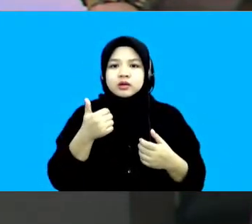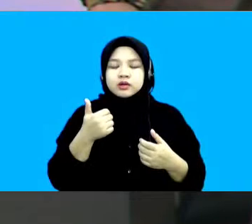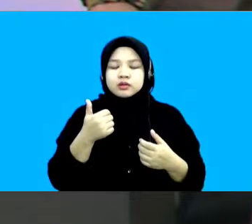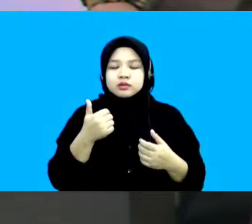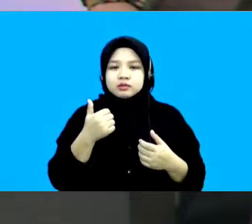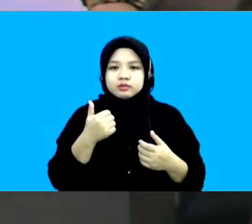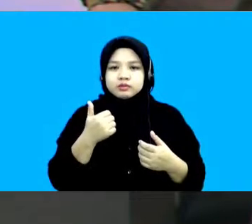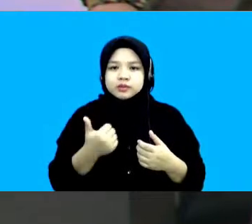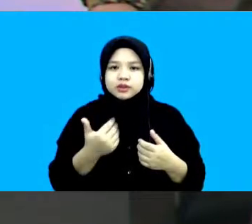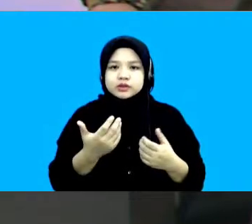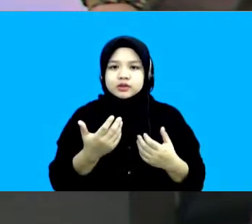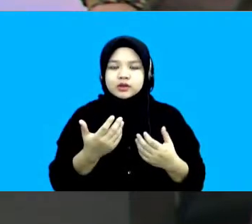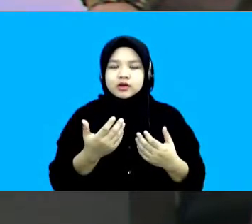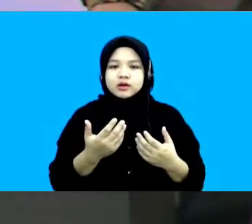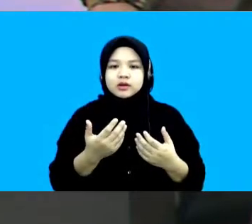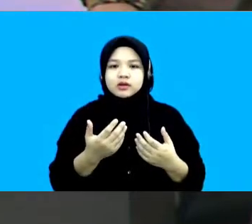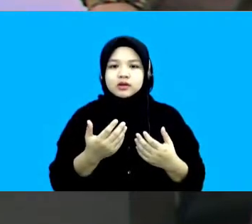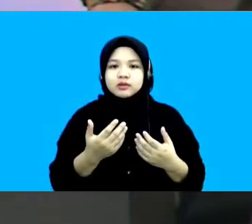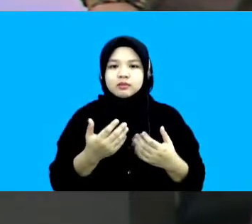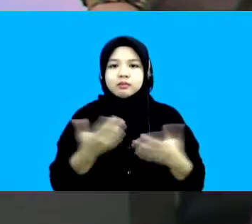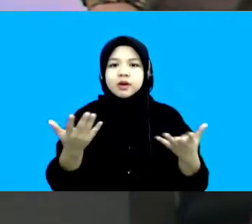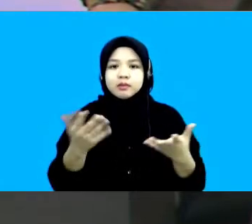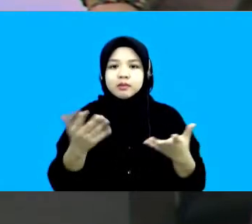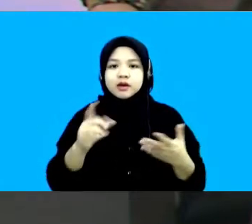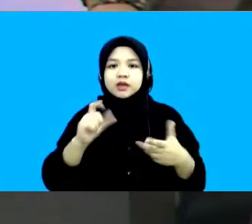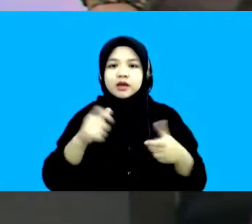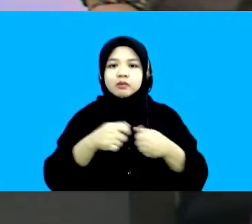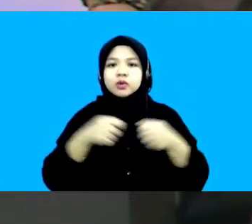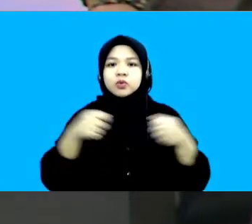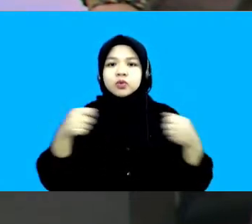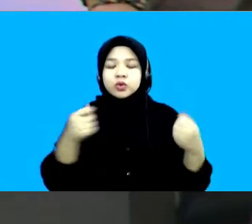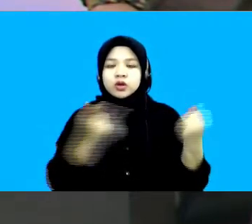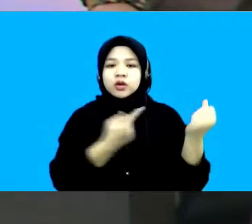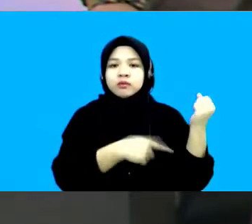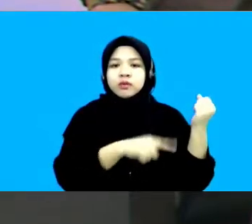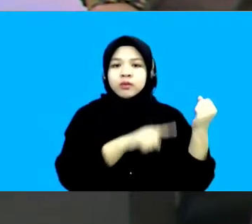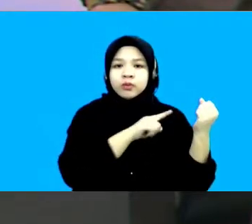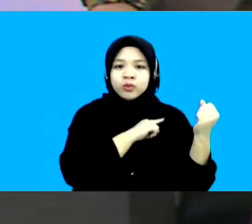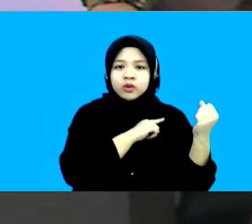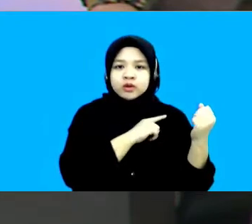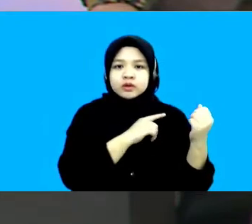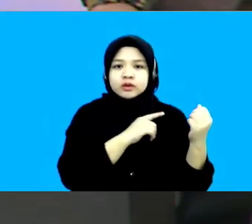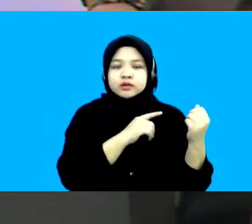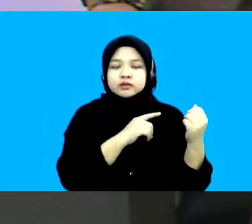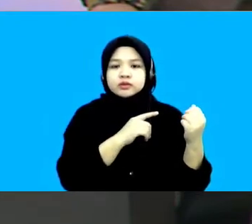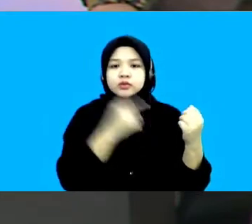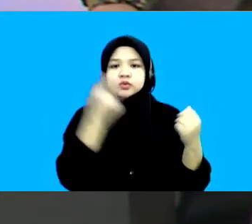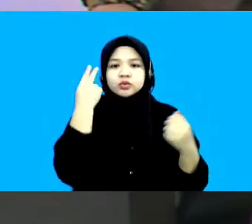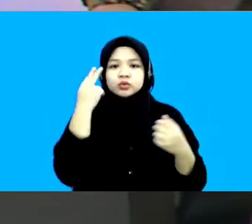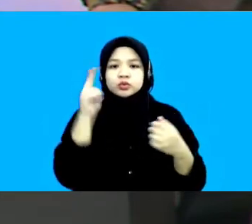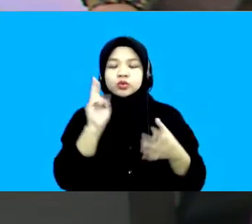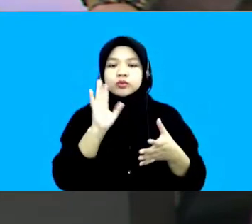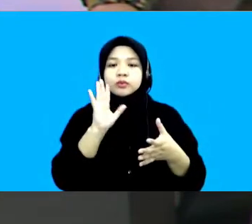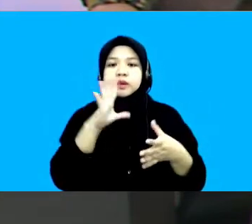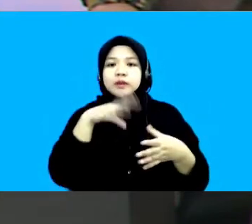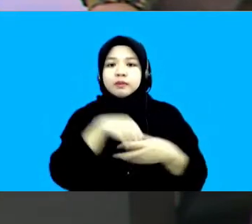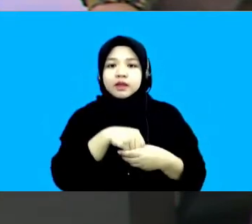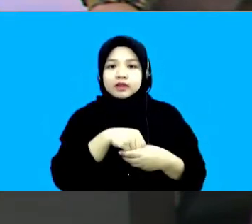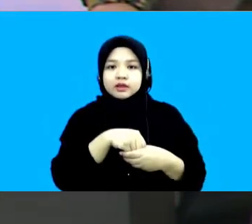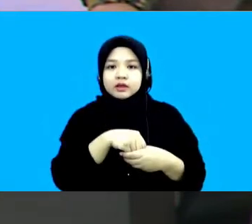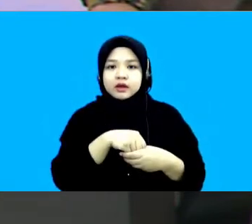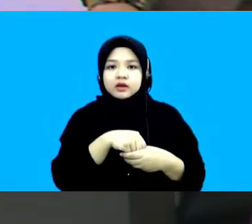a very crucial and very important. In addition to that, I would like also to add, Pak